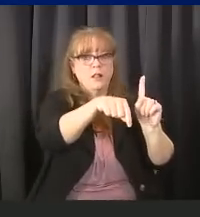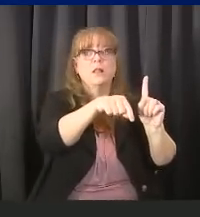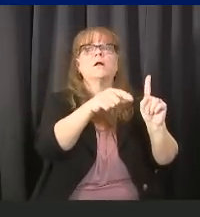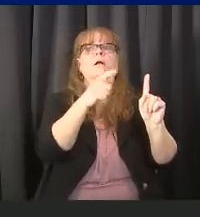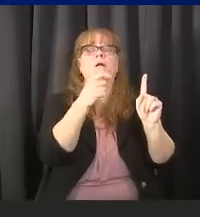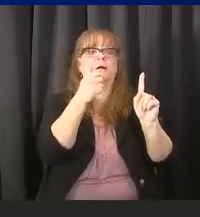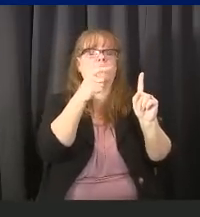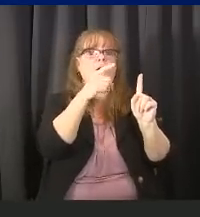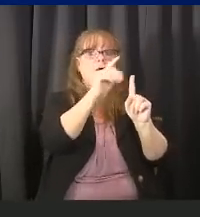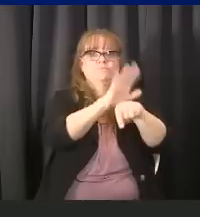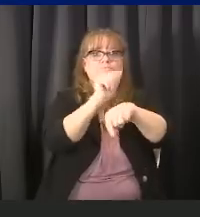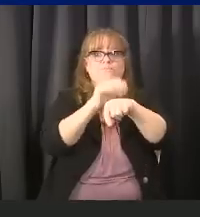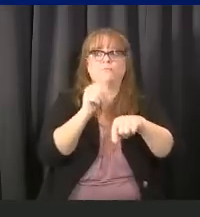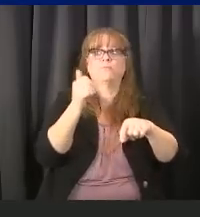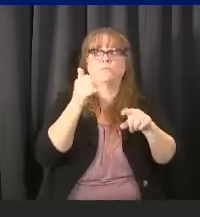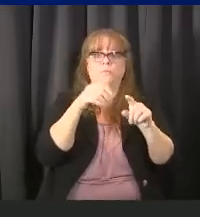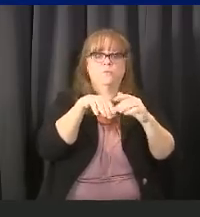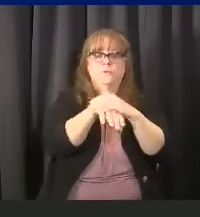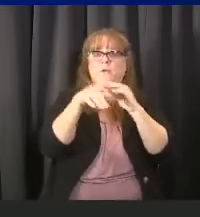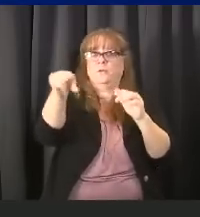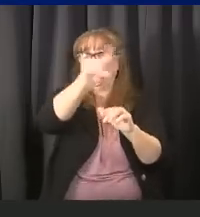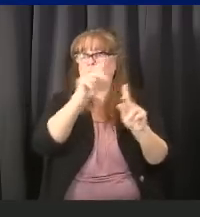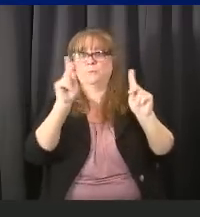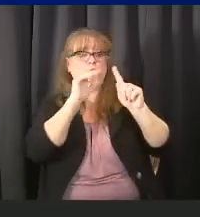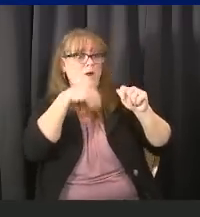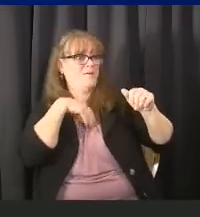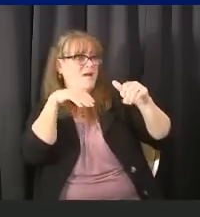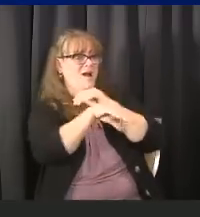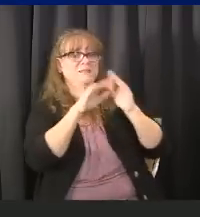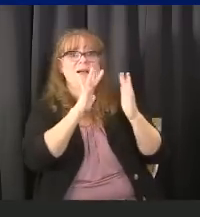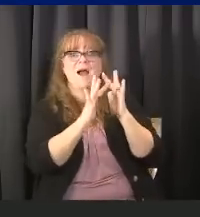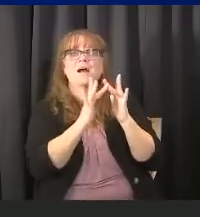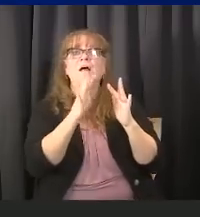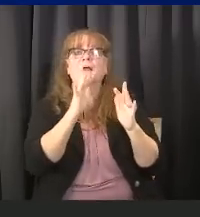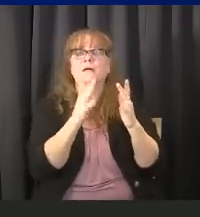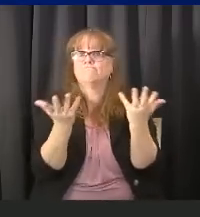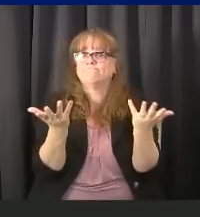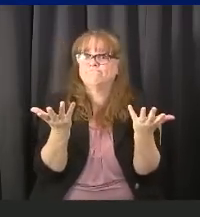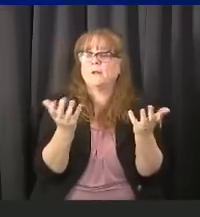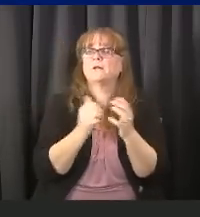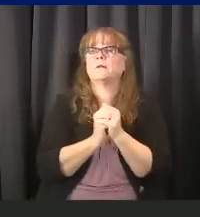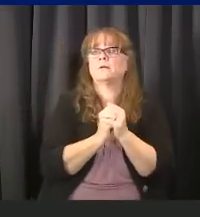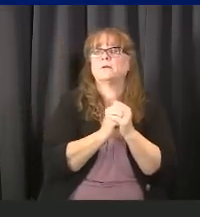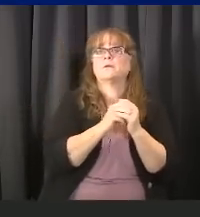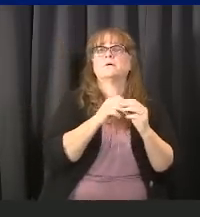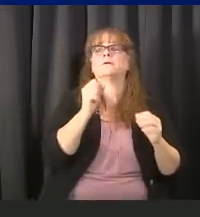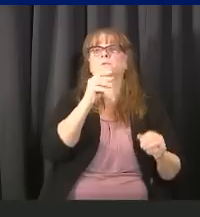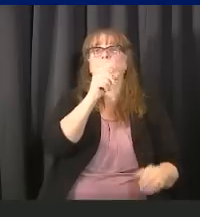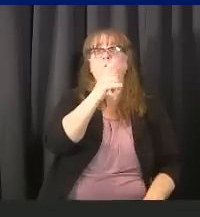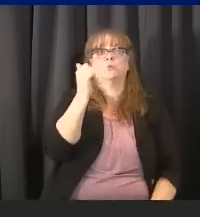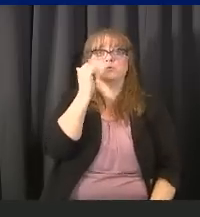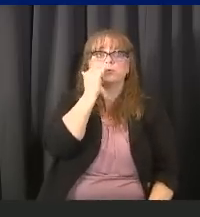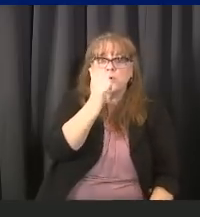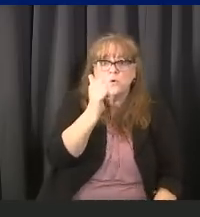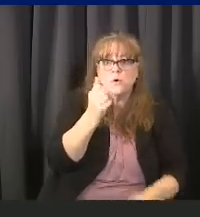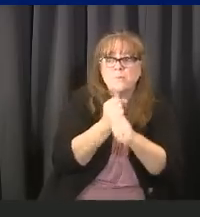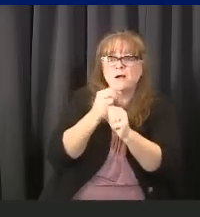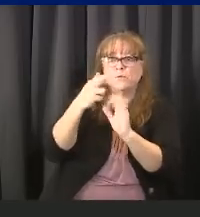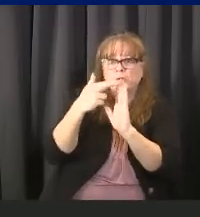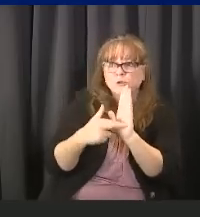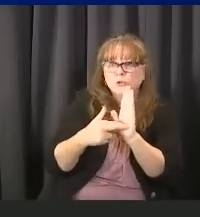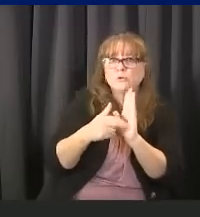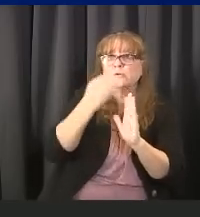internet, where you can call, get information, register by phone, and then we can communicate with you by phone when there's an appointment for